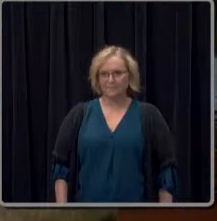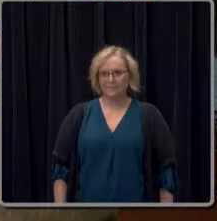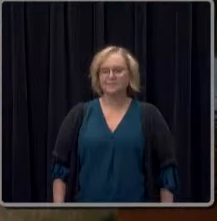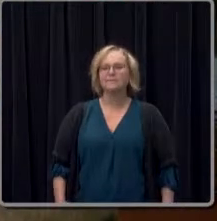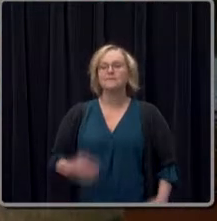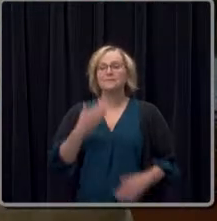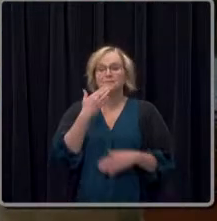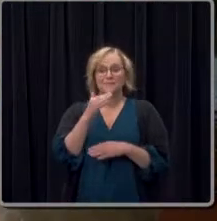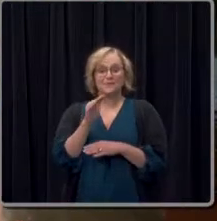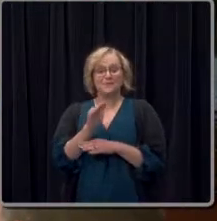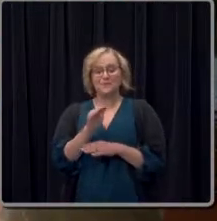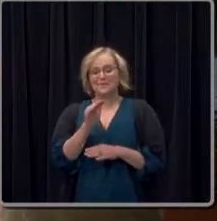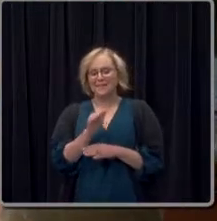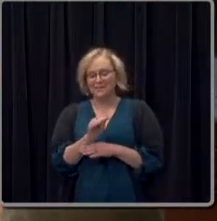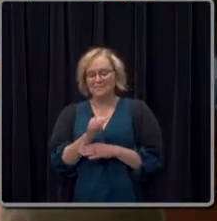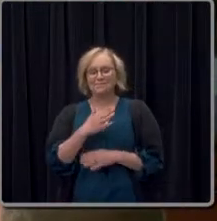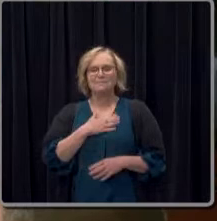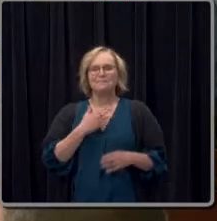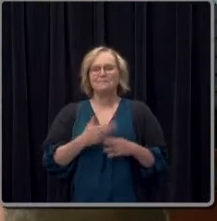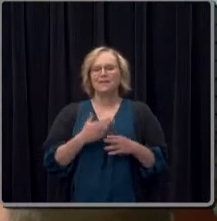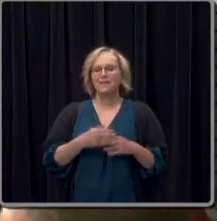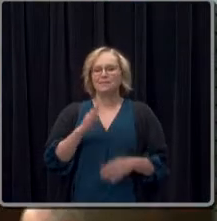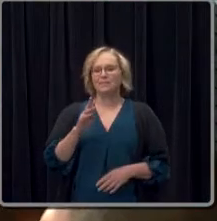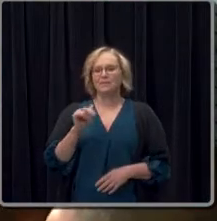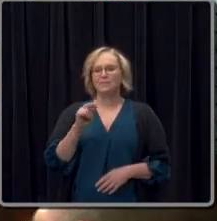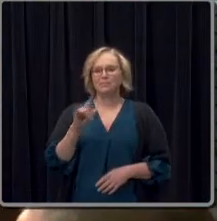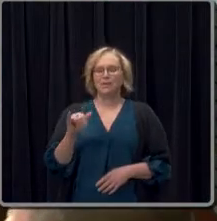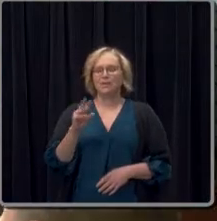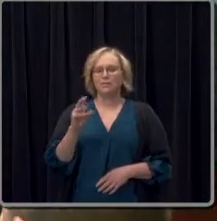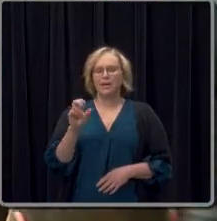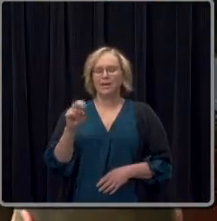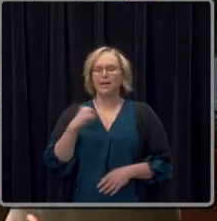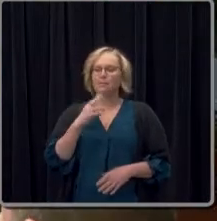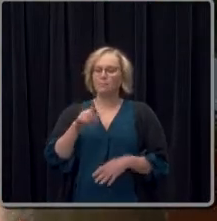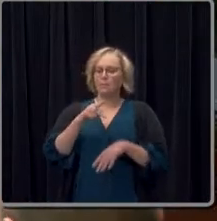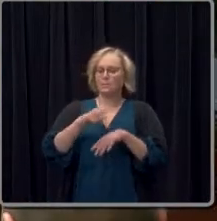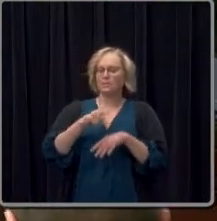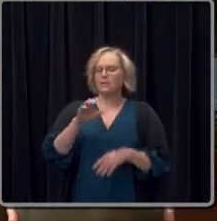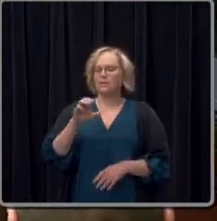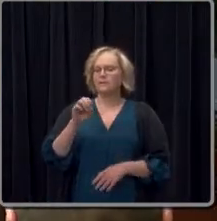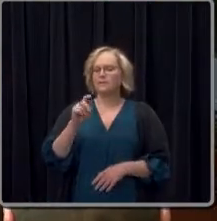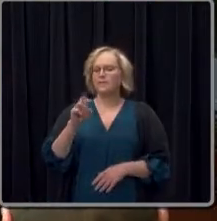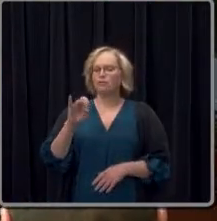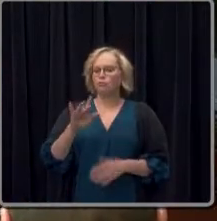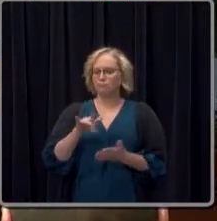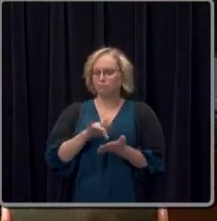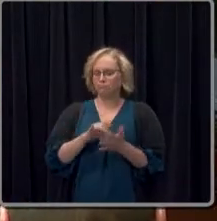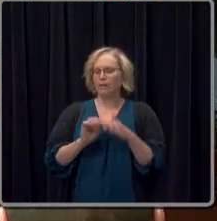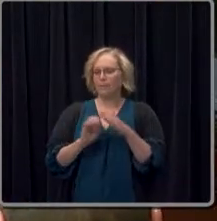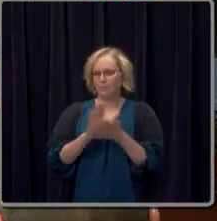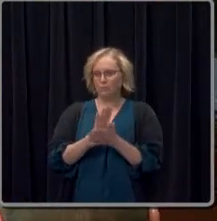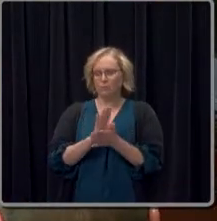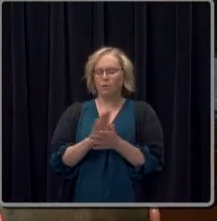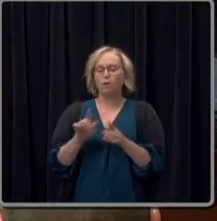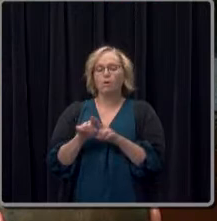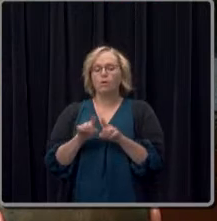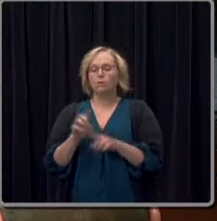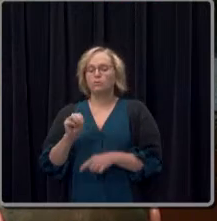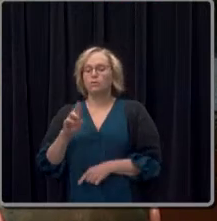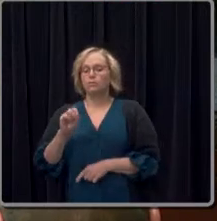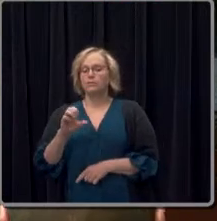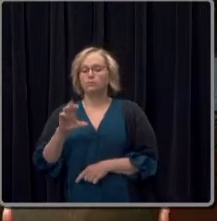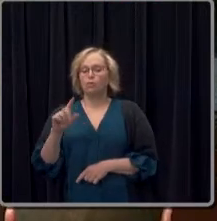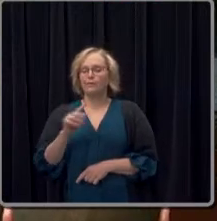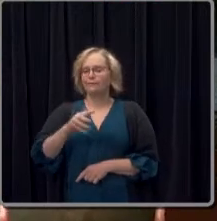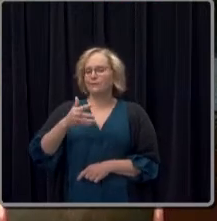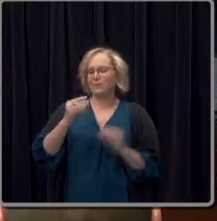Good evening, everyone. My name is Brandy Leggett, and I'm the principal at Central Elementary School. And I also have Mrs. Croft, the 5th grade teacher at